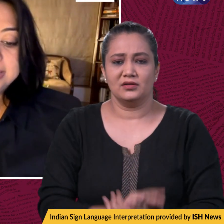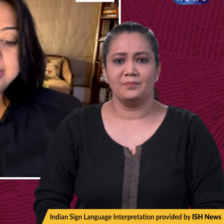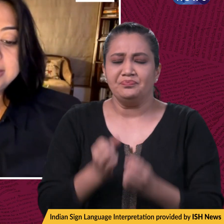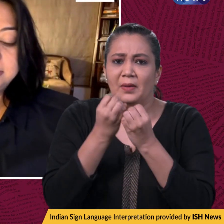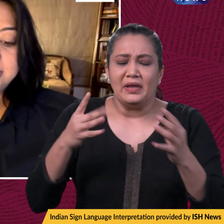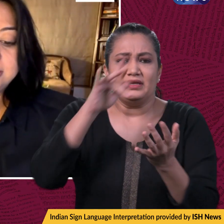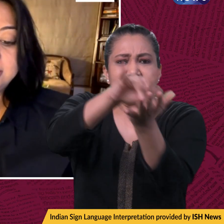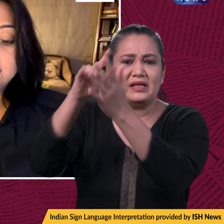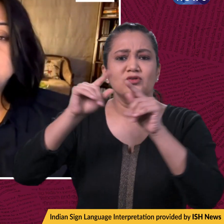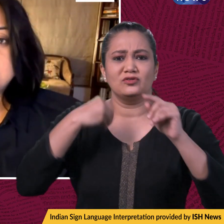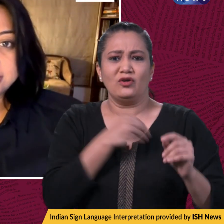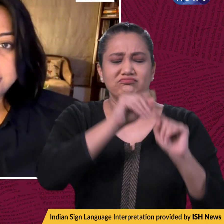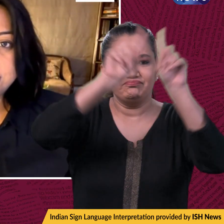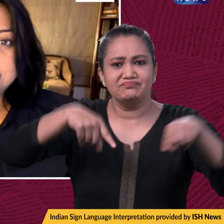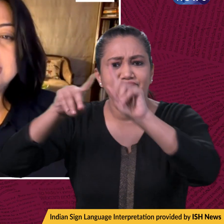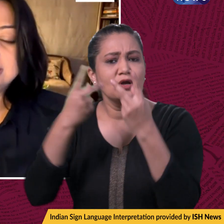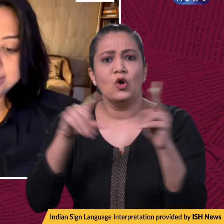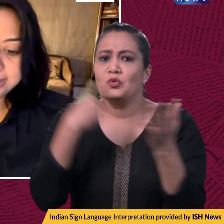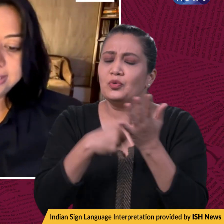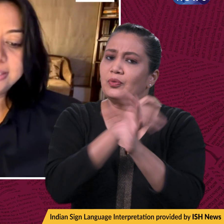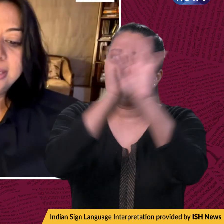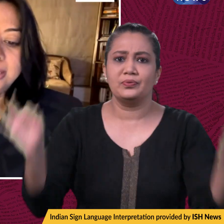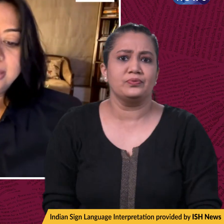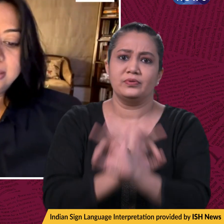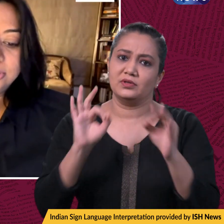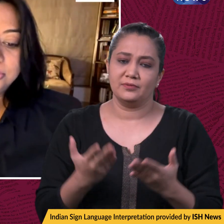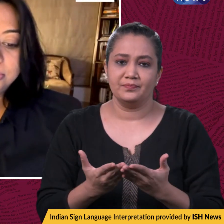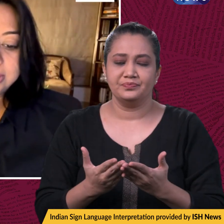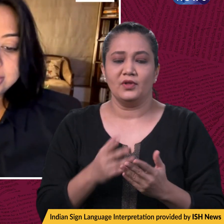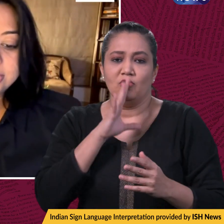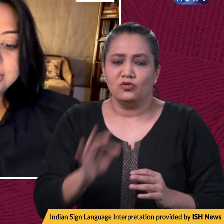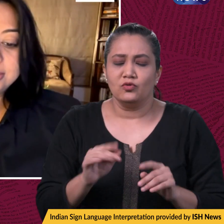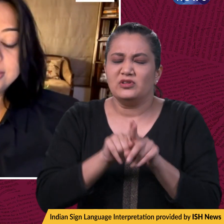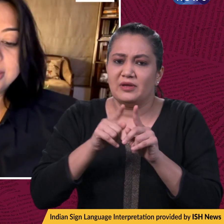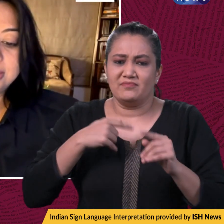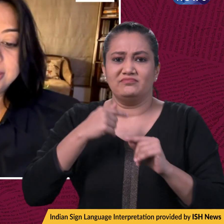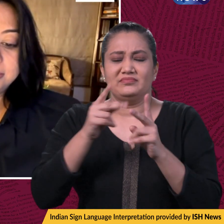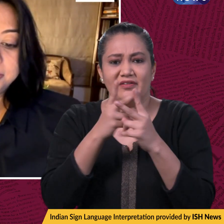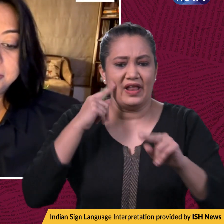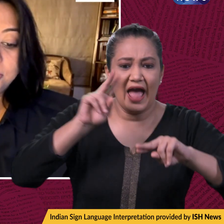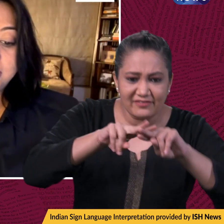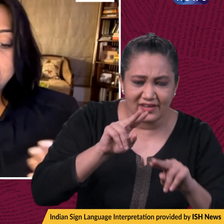"Many clinics have been running in the country without regulation. There is a need to regulate such clinics